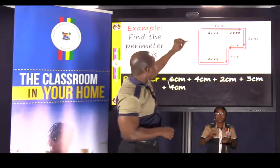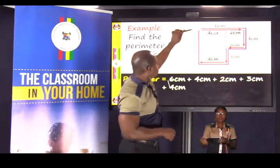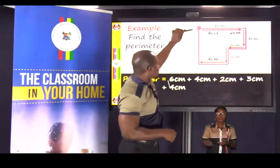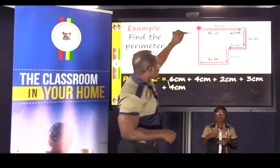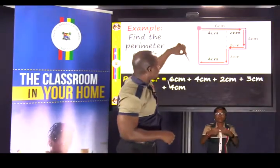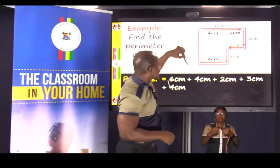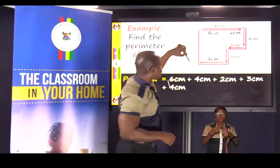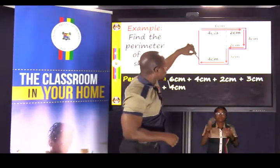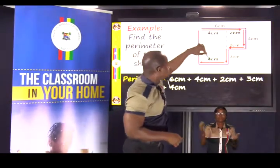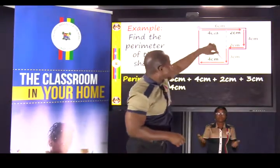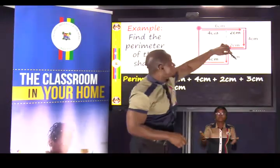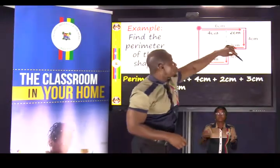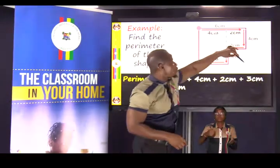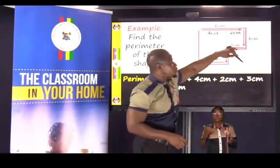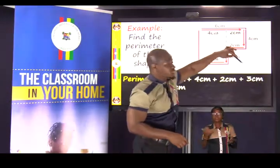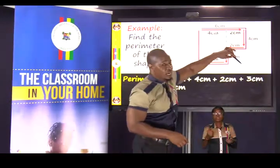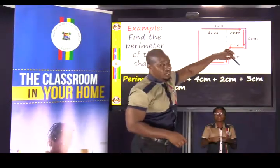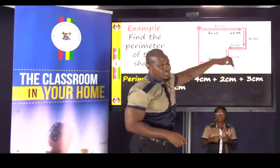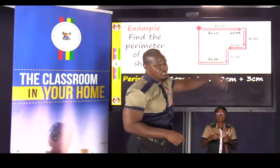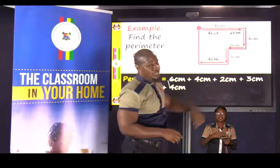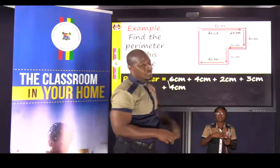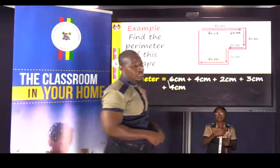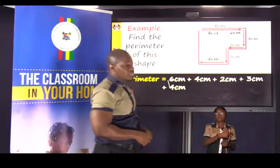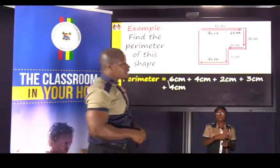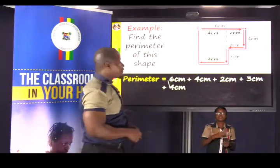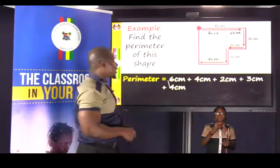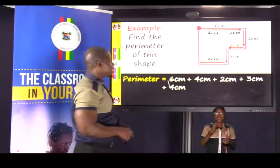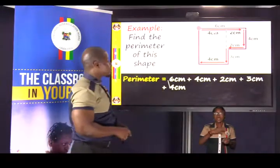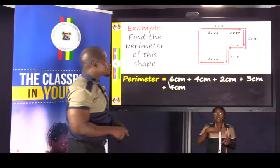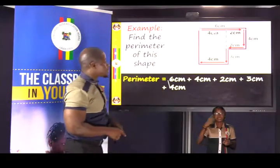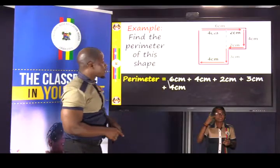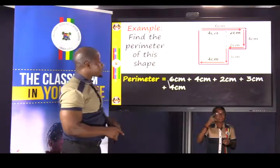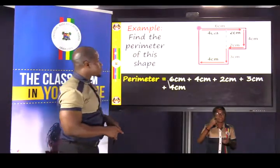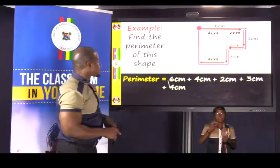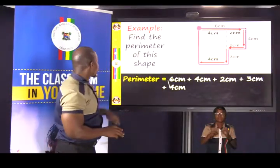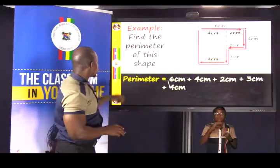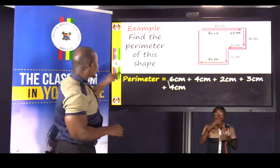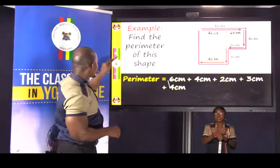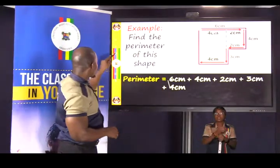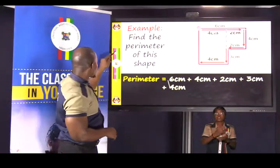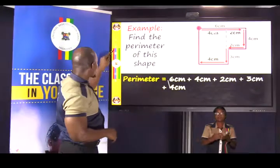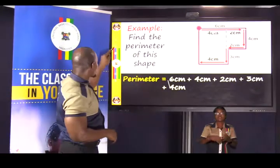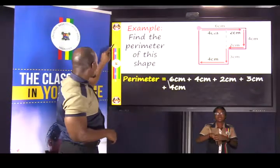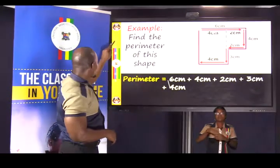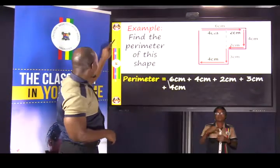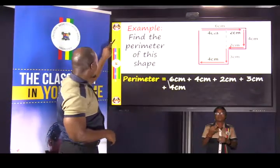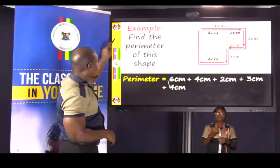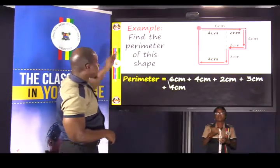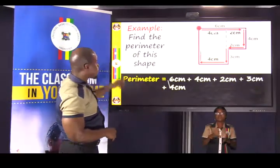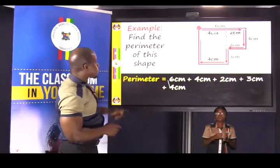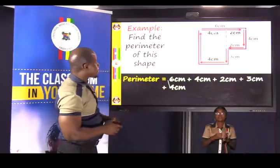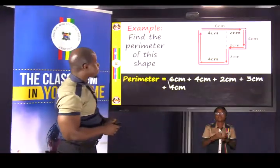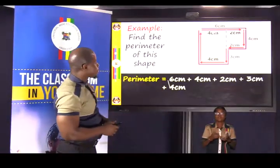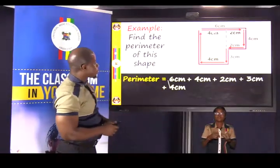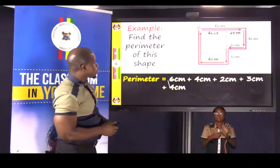go from here to here. I can try to relate it to the other side and see if I can get something out of it. So let me show you one way.